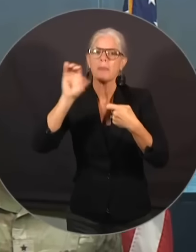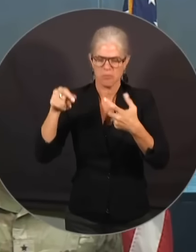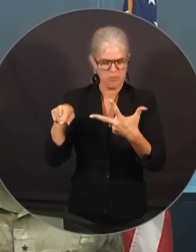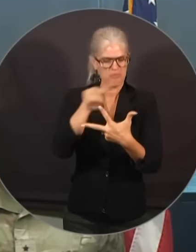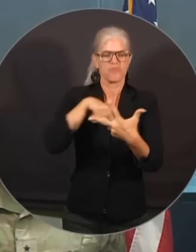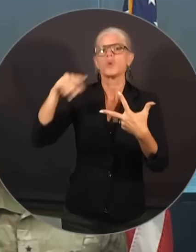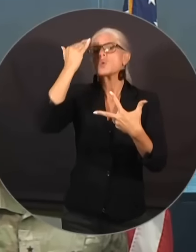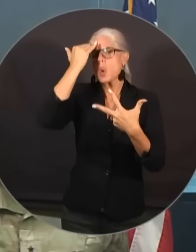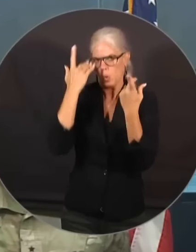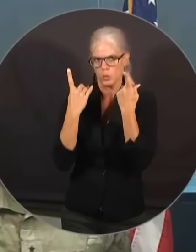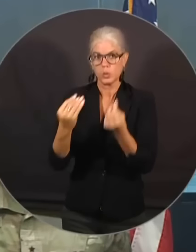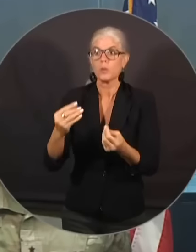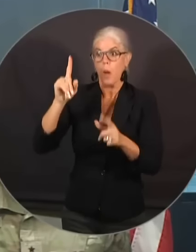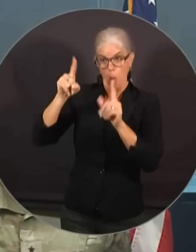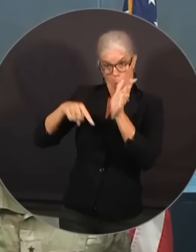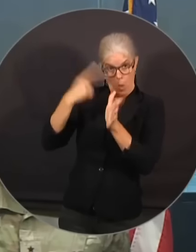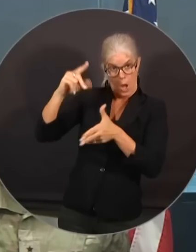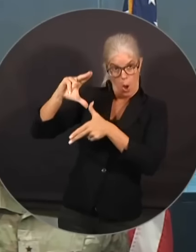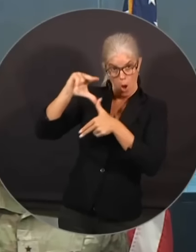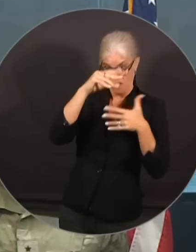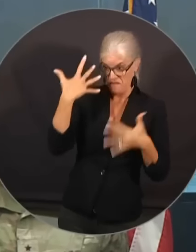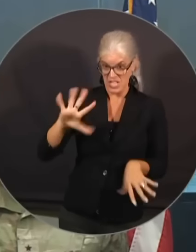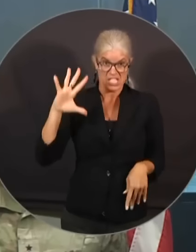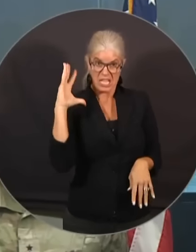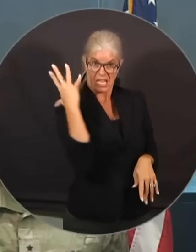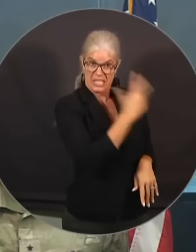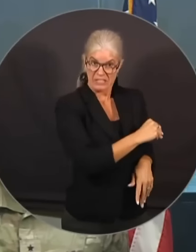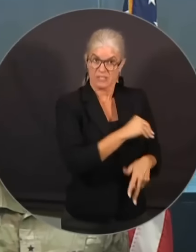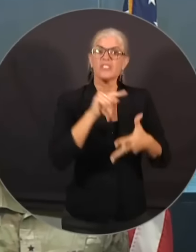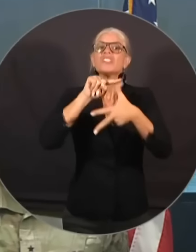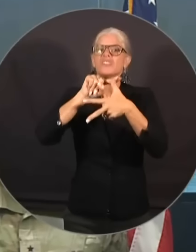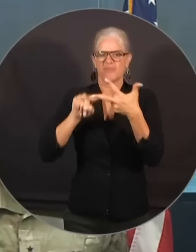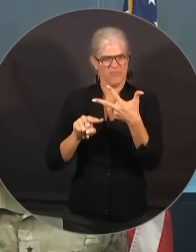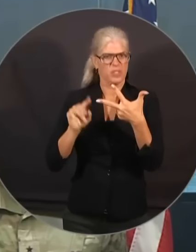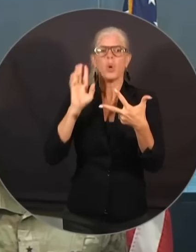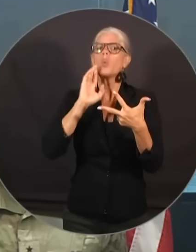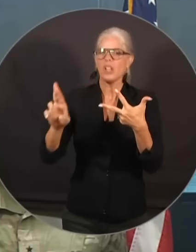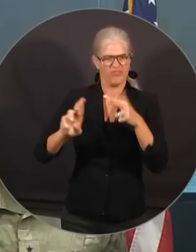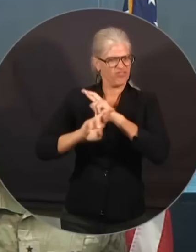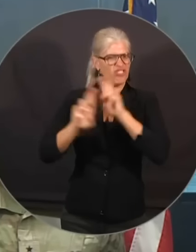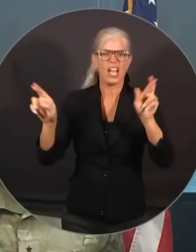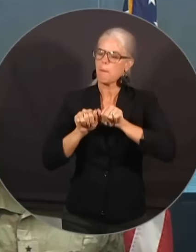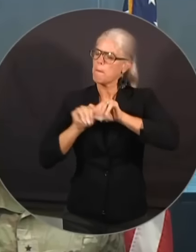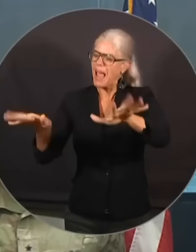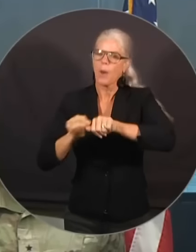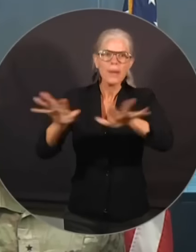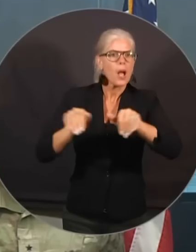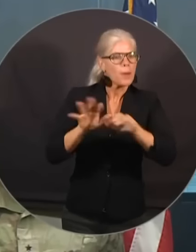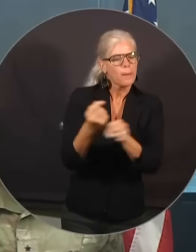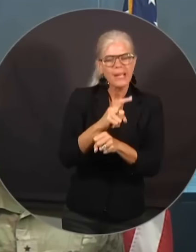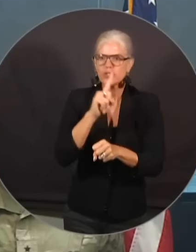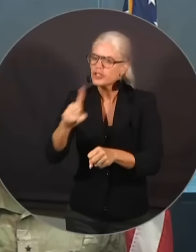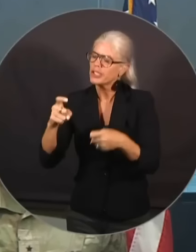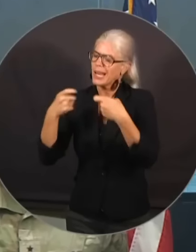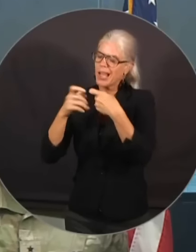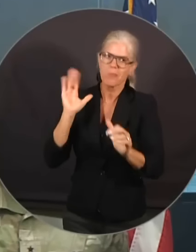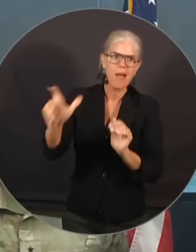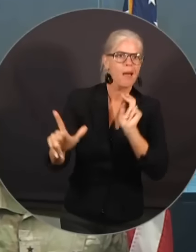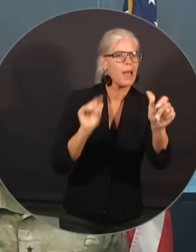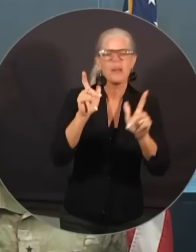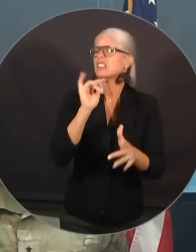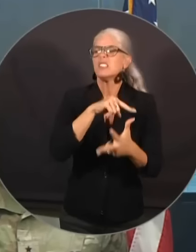storm passes, there needs to be a strong effort to get the power restored, and they will be working to do that. And they've done a great job on